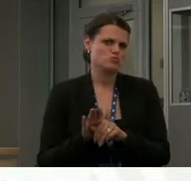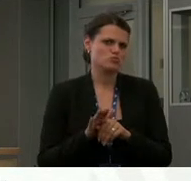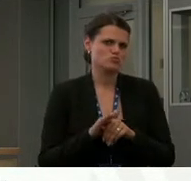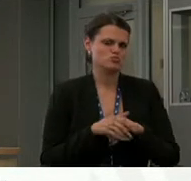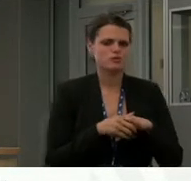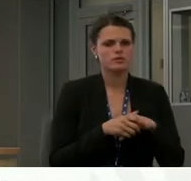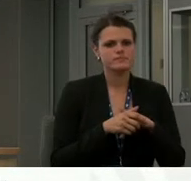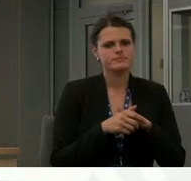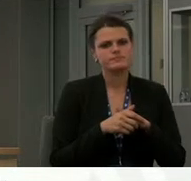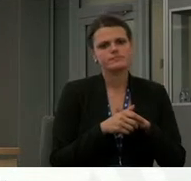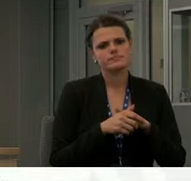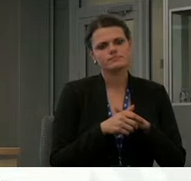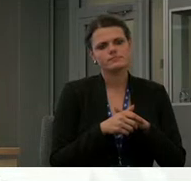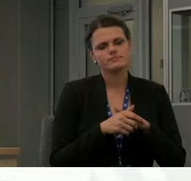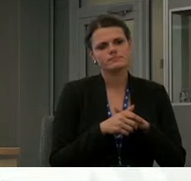and condescension.